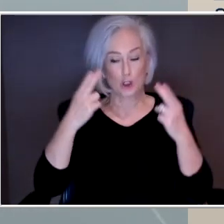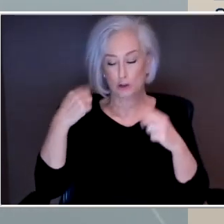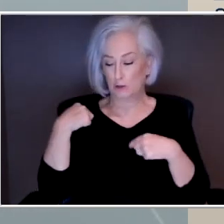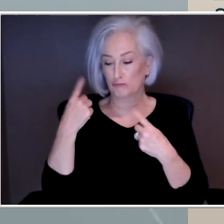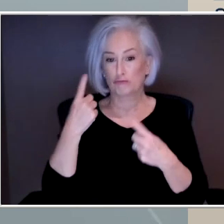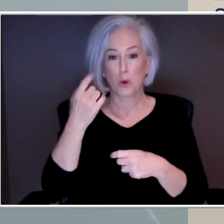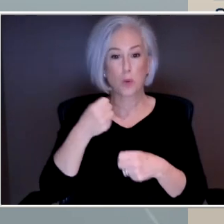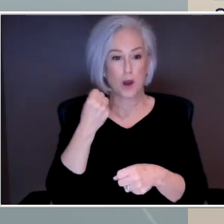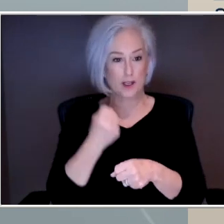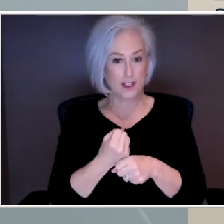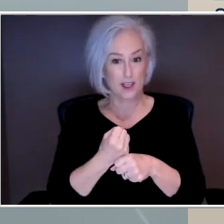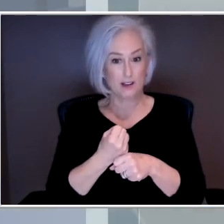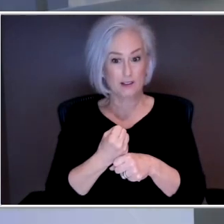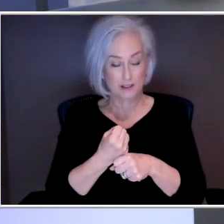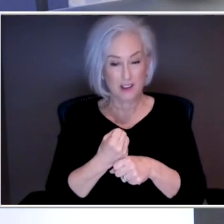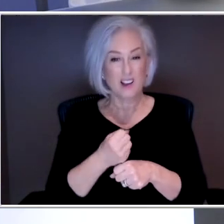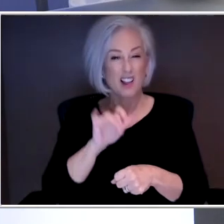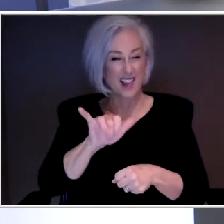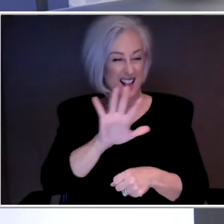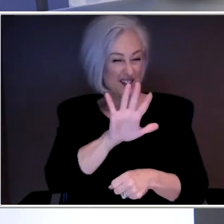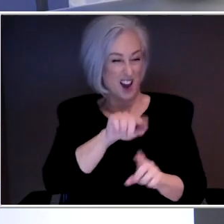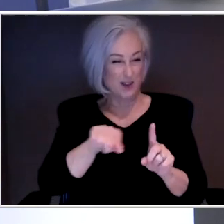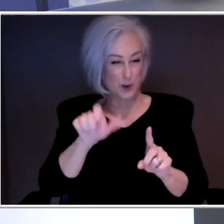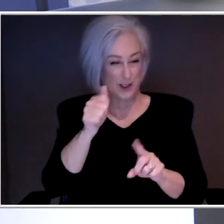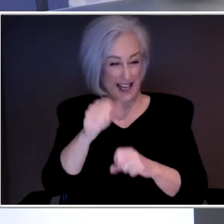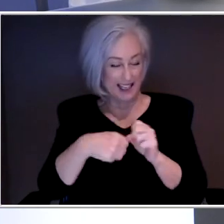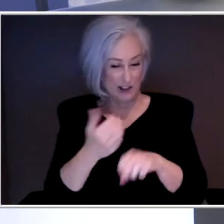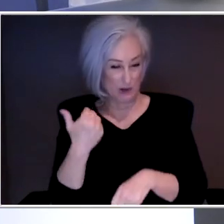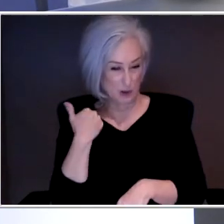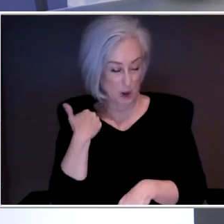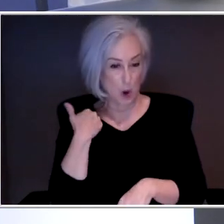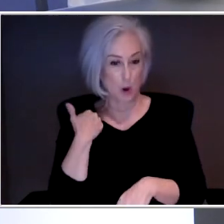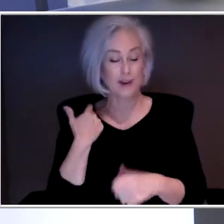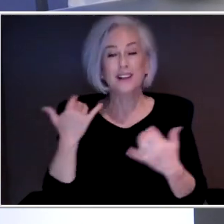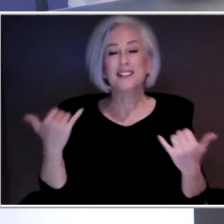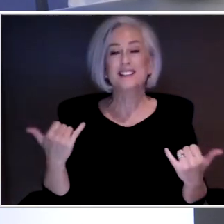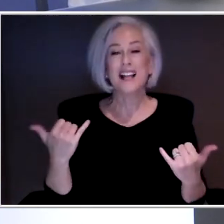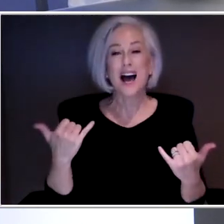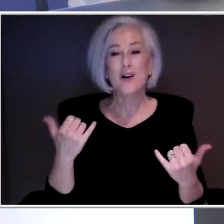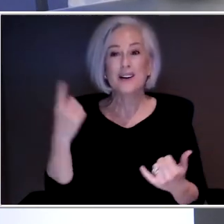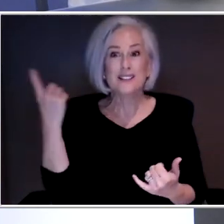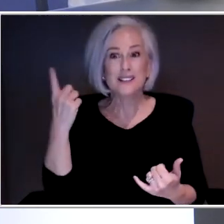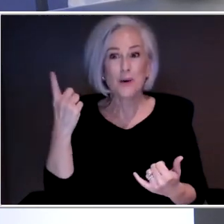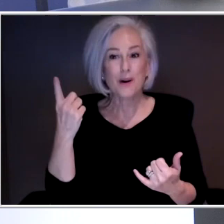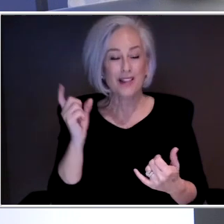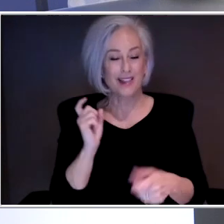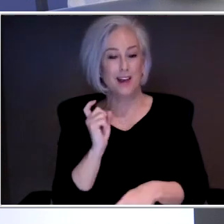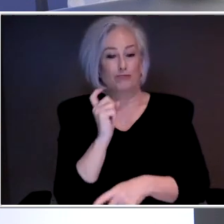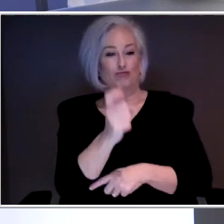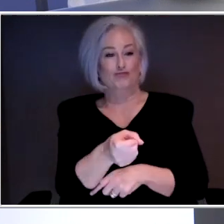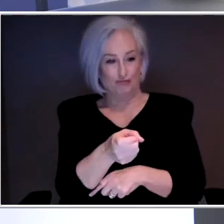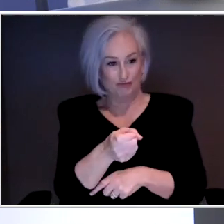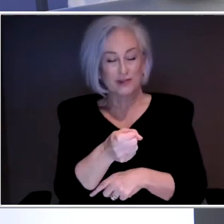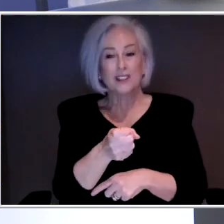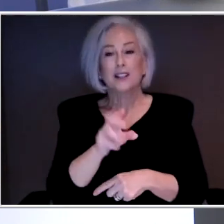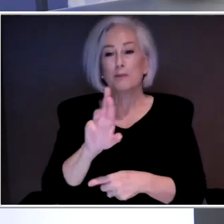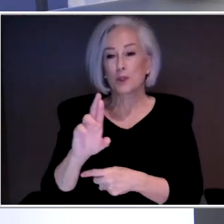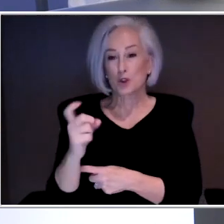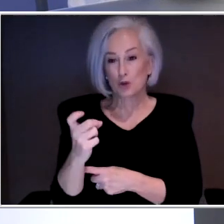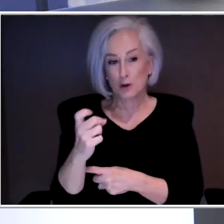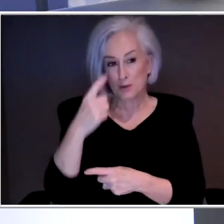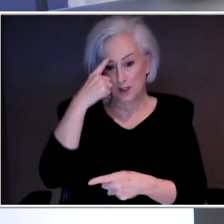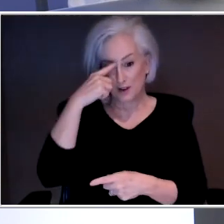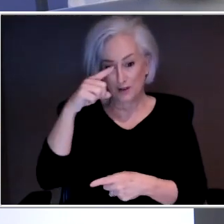5 or 10 years ago. So let's learn from someone who's already prescribing psychedelic drugs in his clinic, Dr.